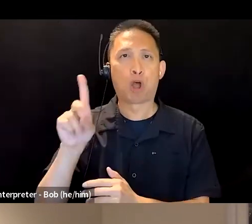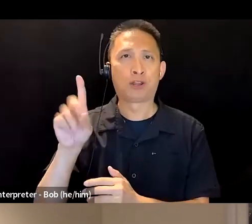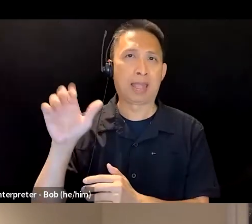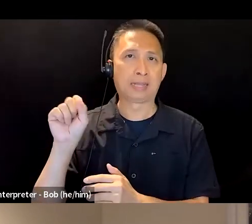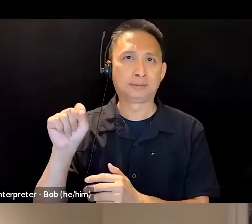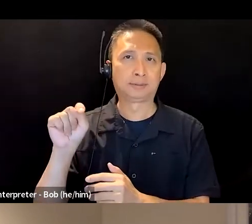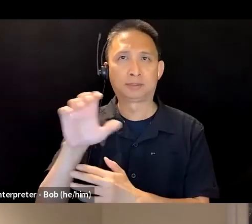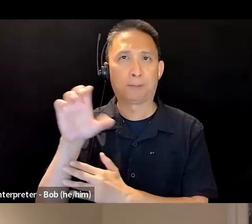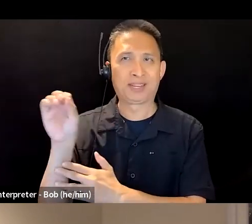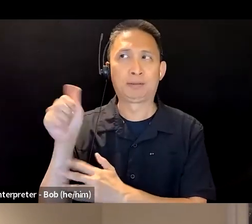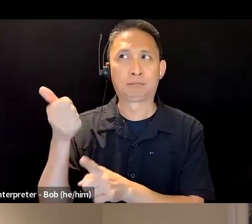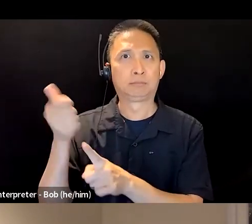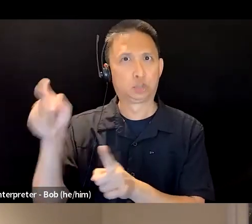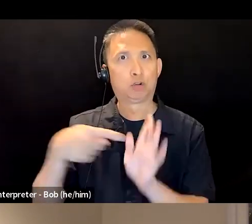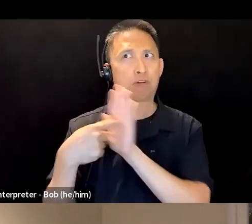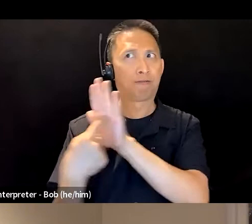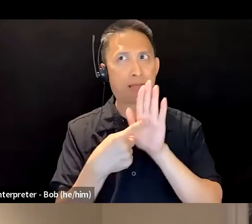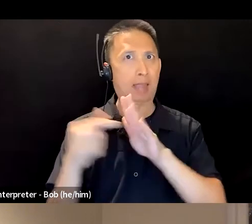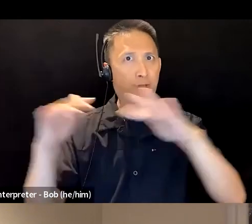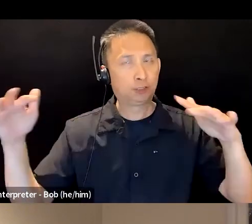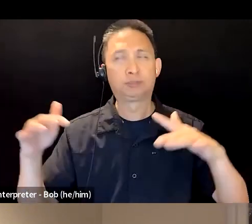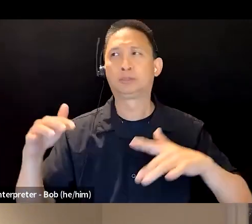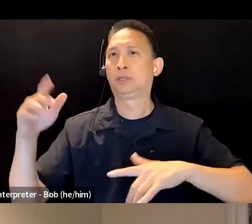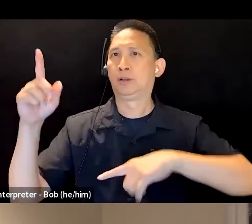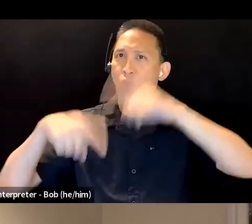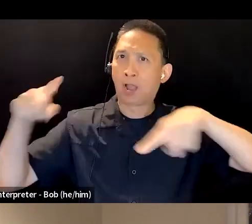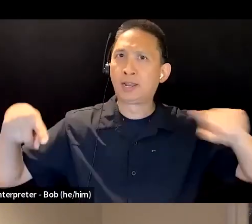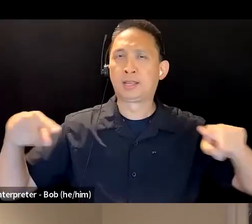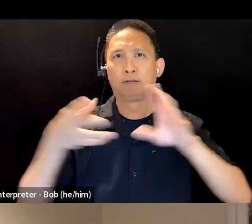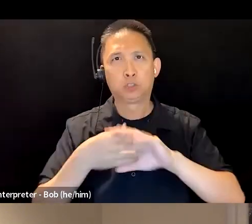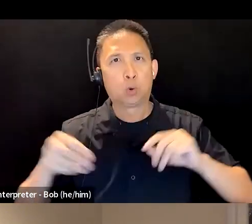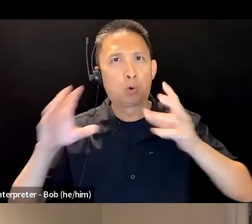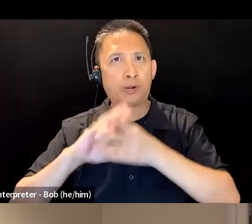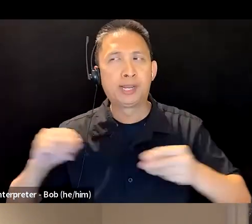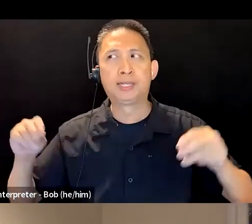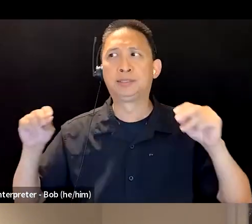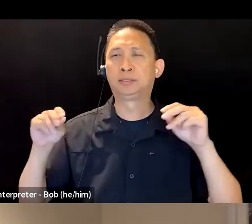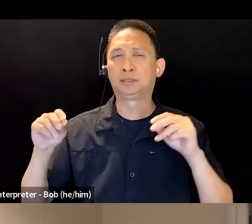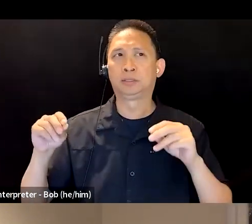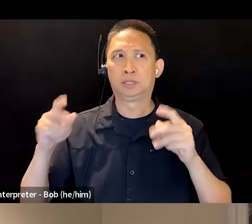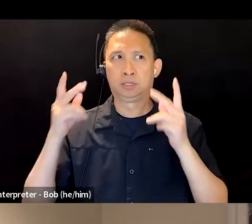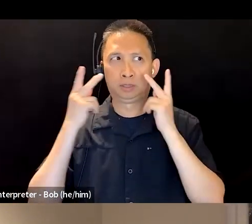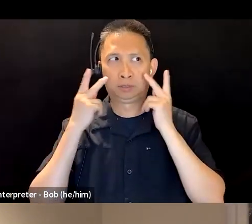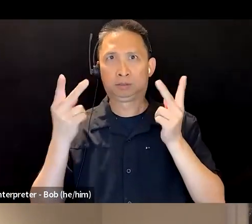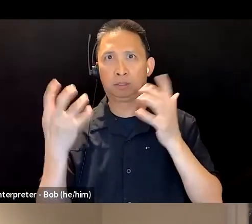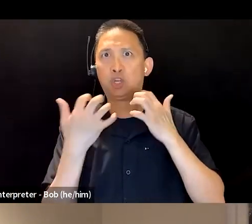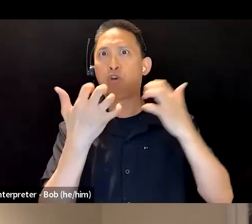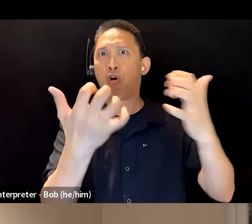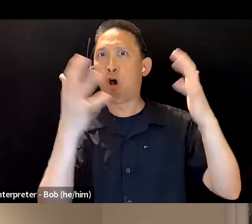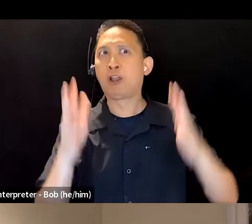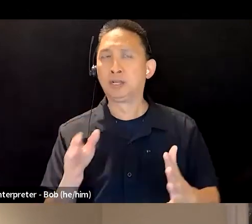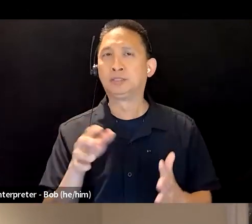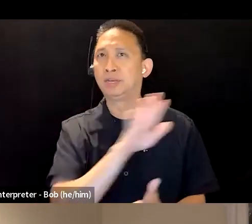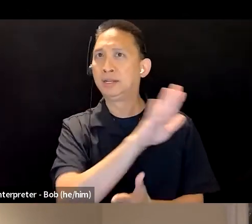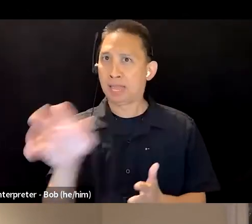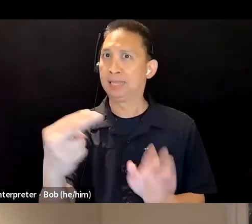diversity and reflect diverse stories so that the perspective of the stories that we get from the public